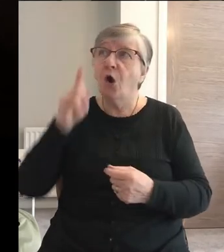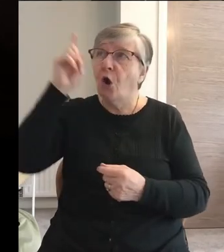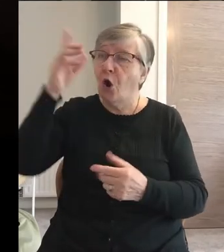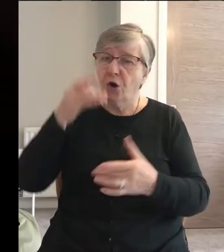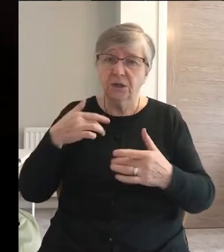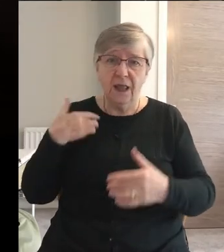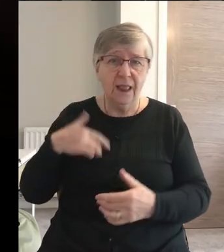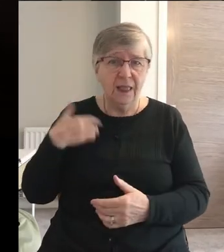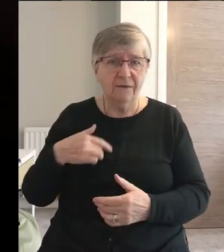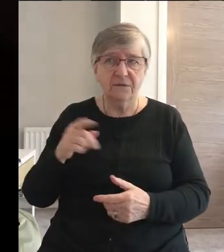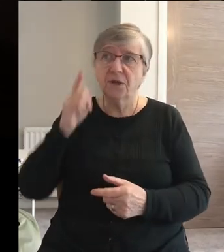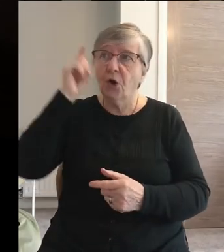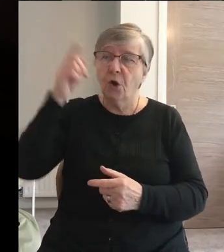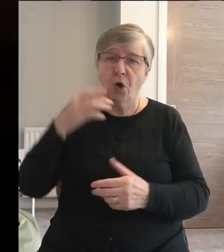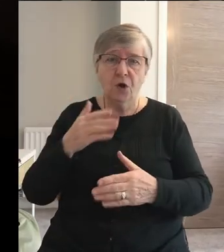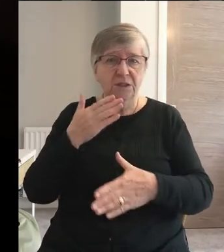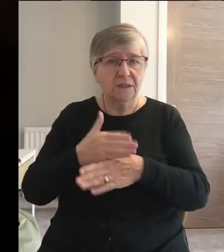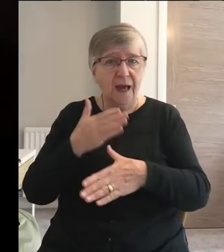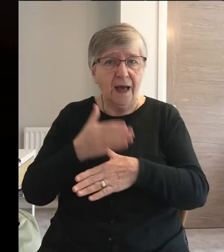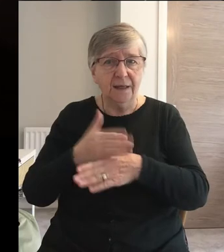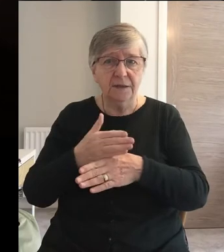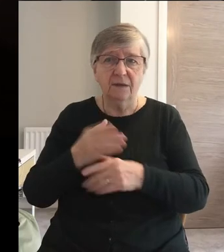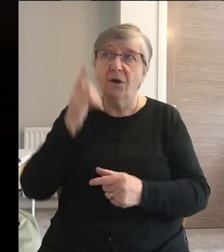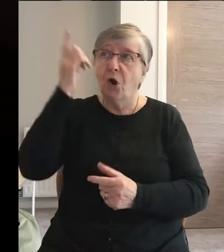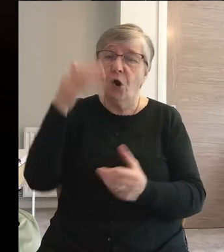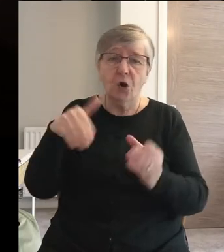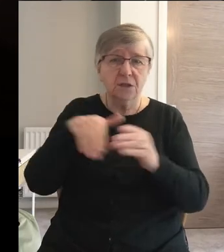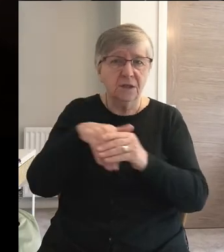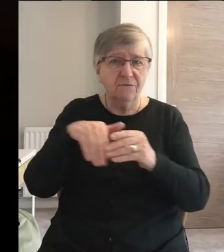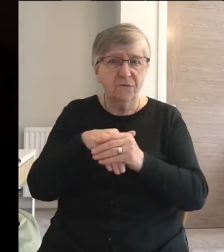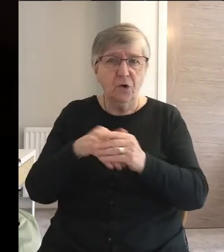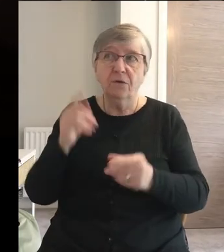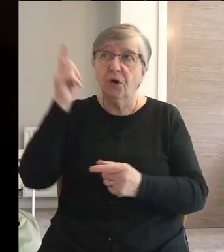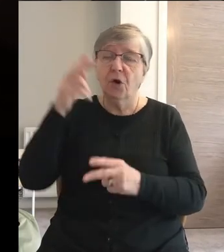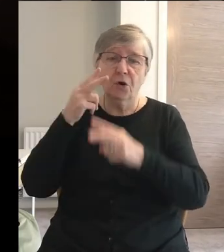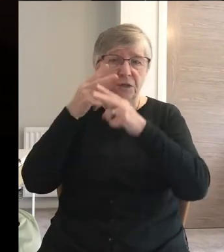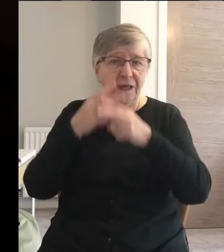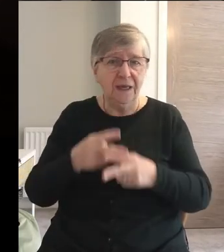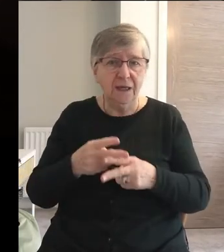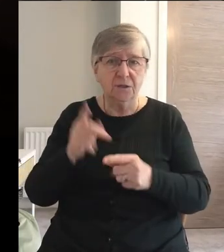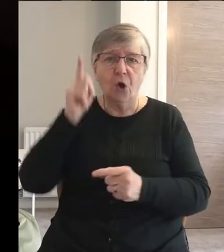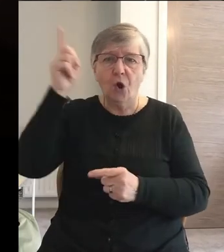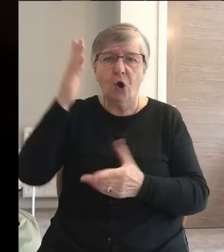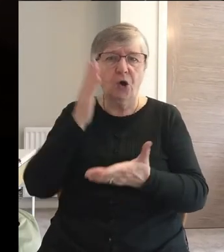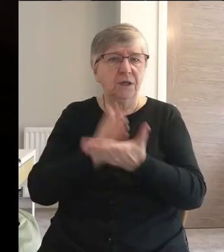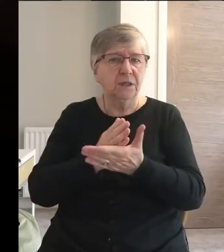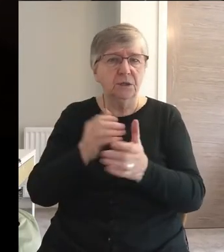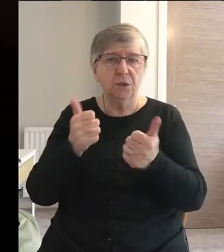active, our God cares, our God is involved, our God is good news.